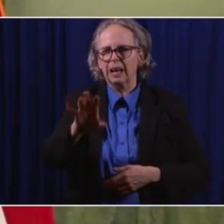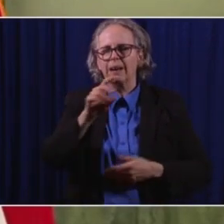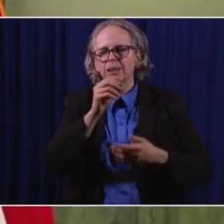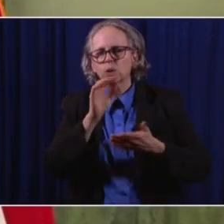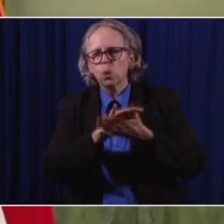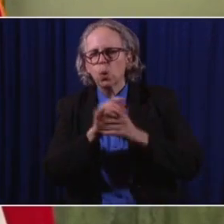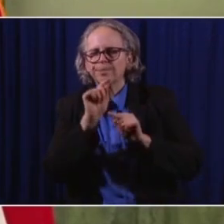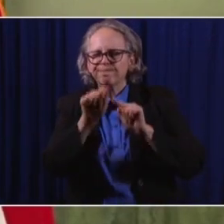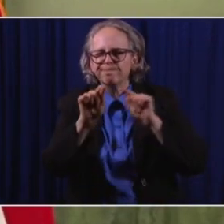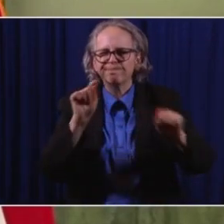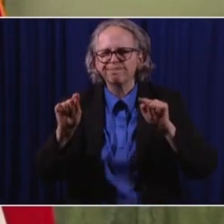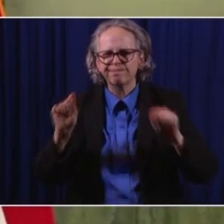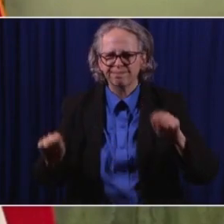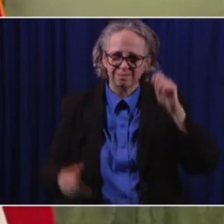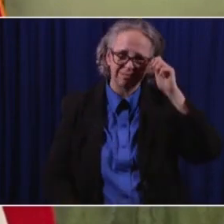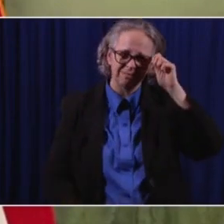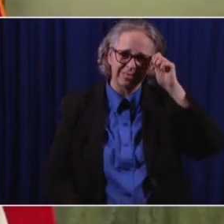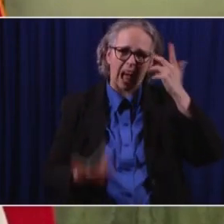Number 3,